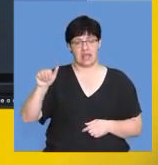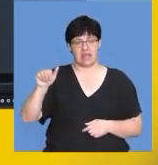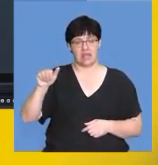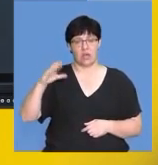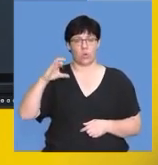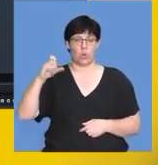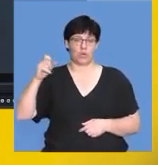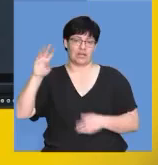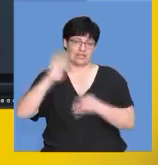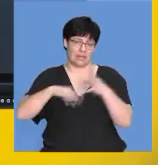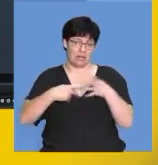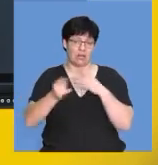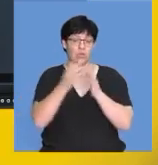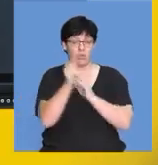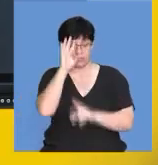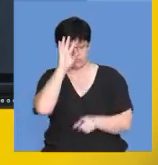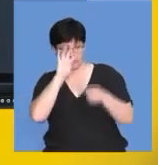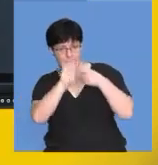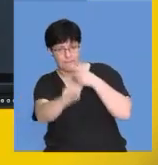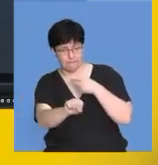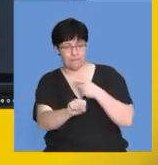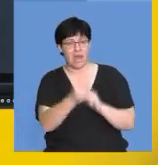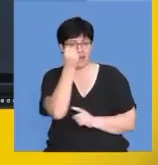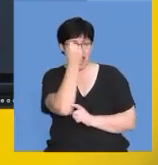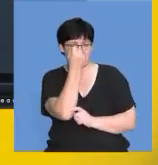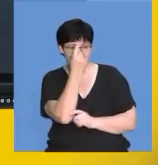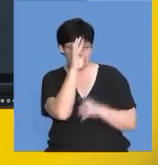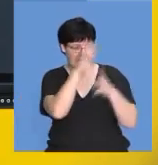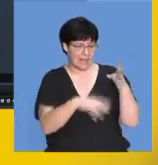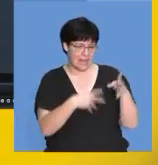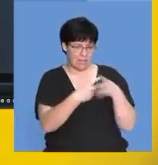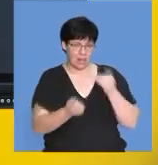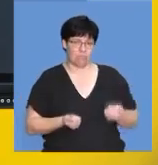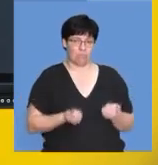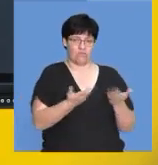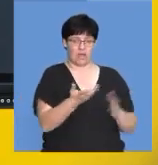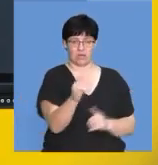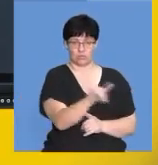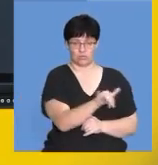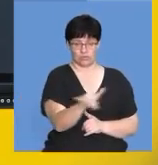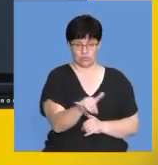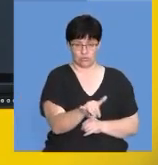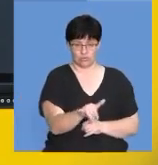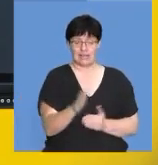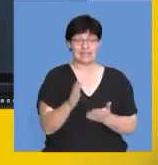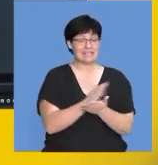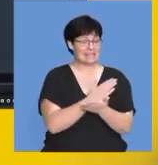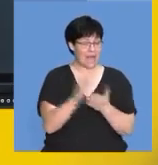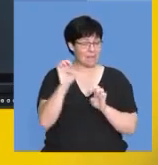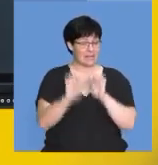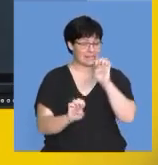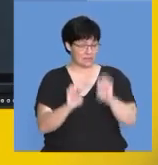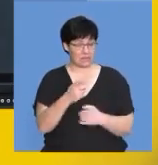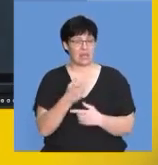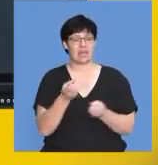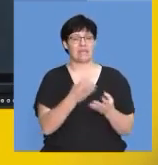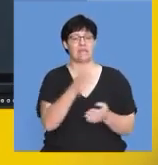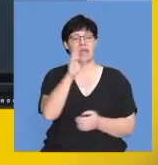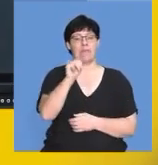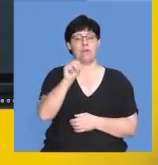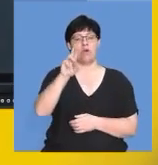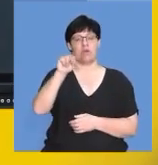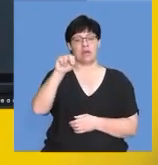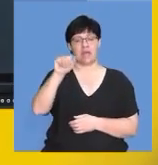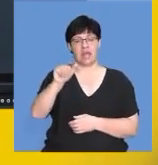that you recognize and understand what table has been provided. In some assessments, they give you an mRNA